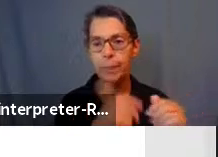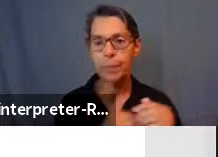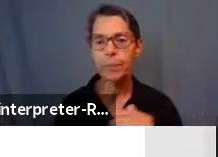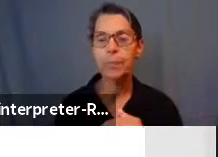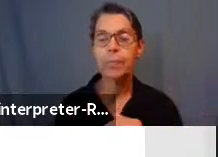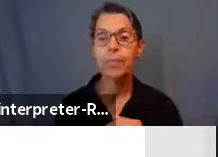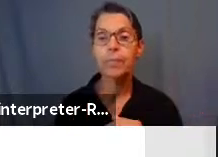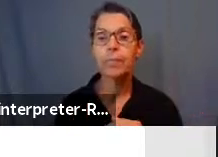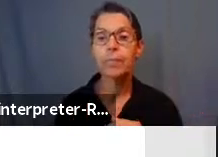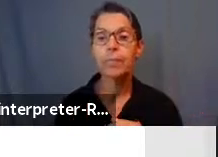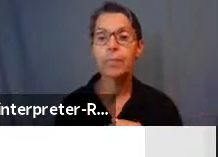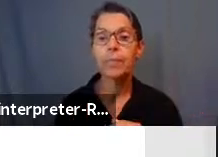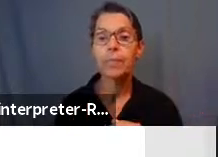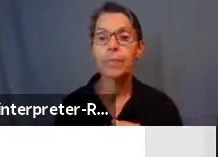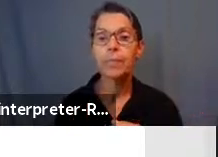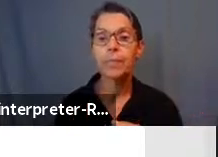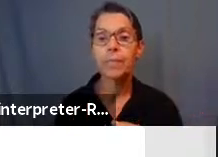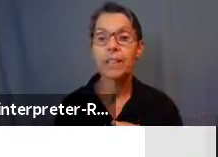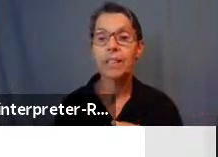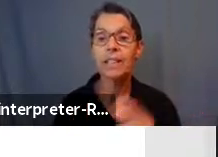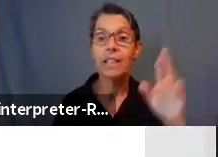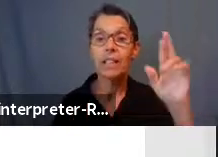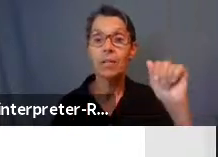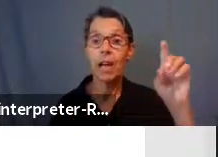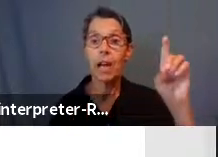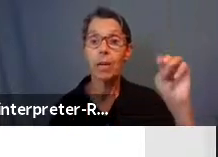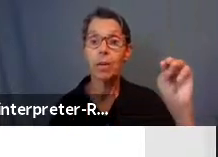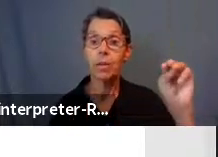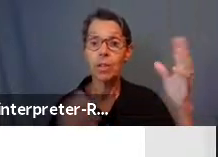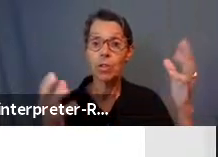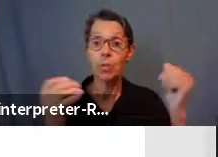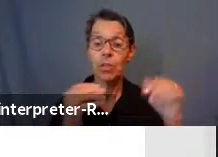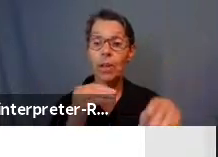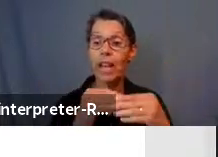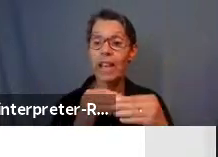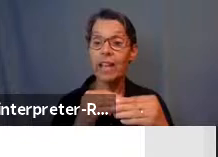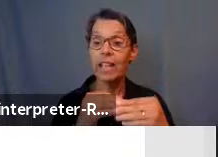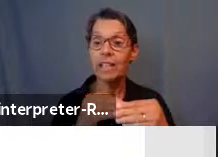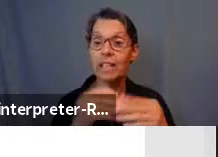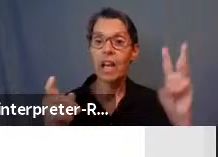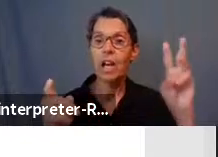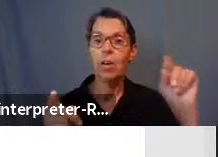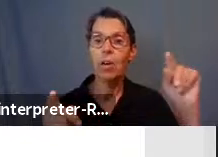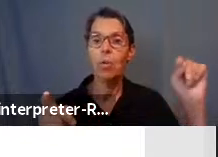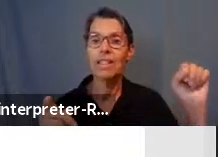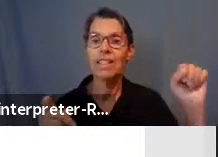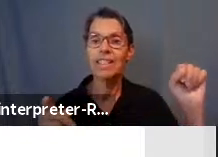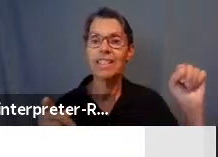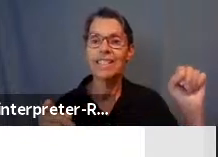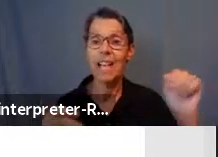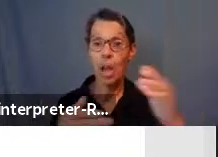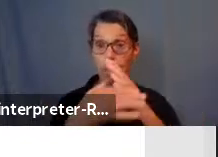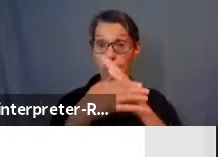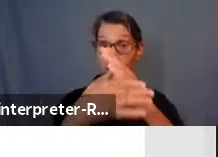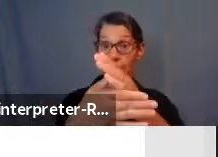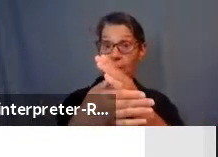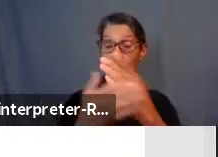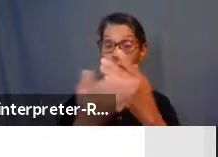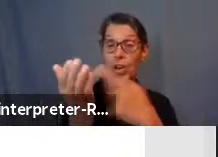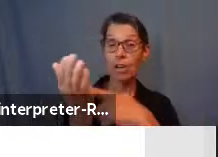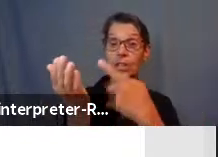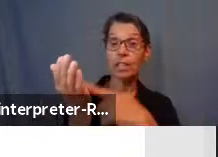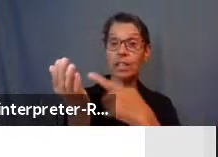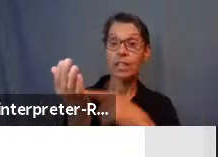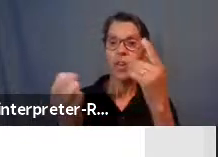I couldn't, Rear Admiral, did you want to add? Just, prevention conversations are always